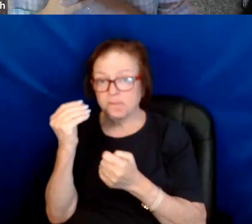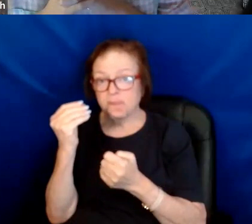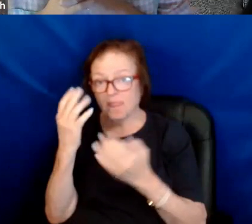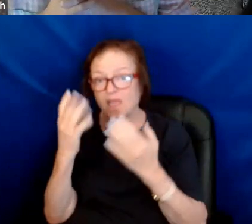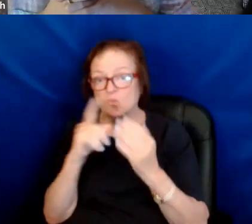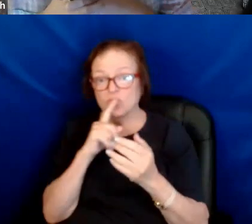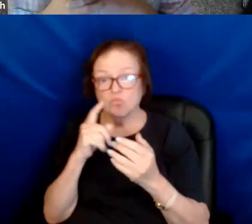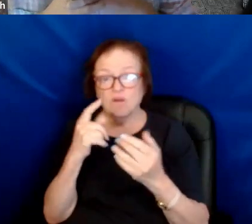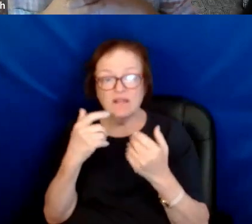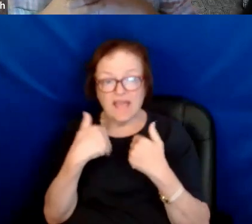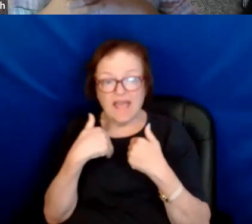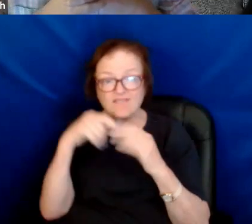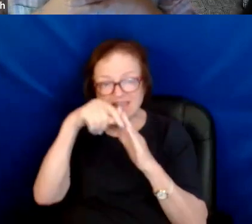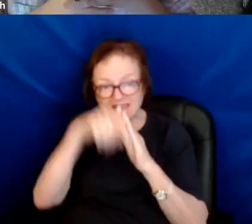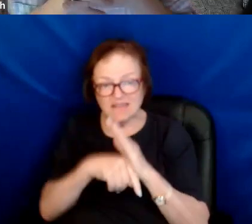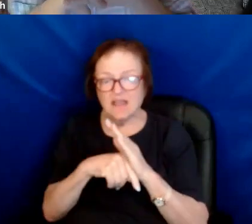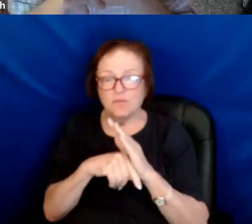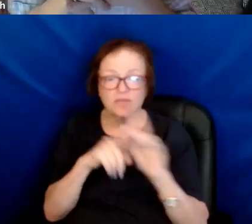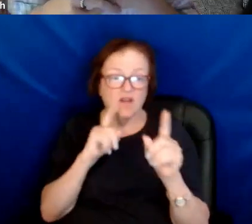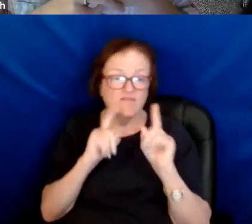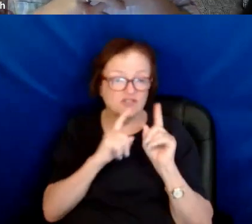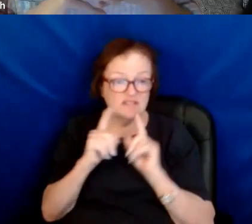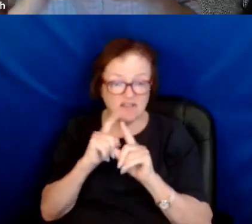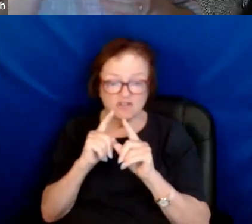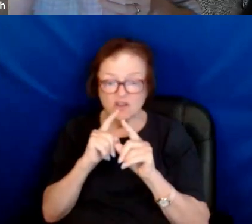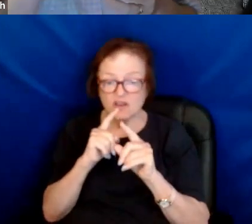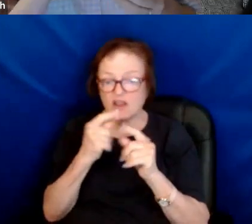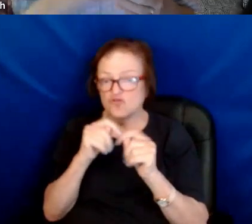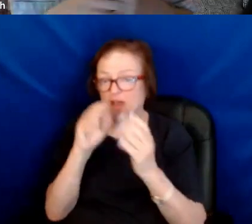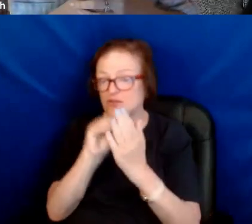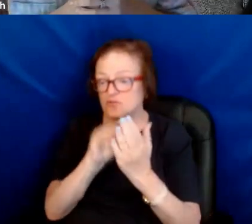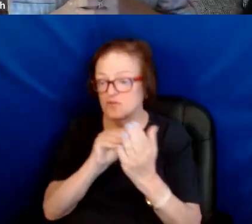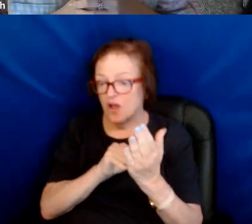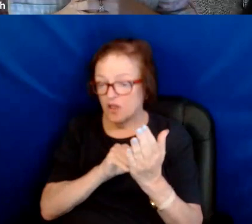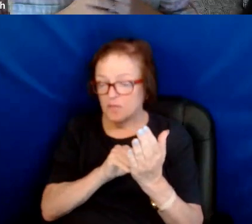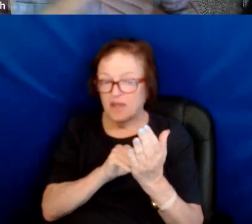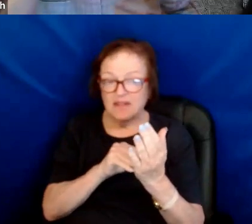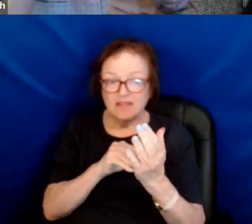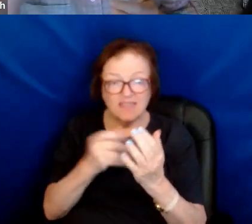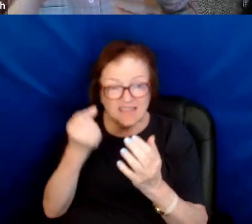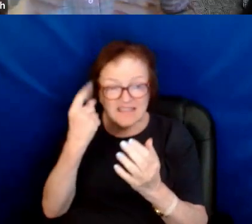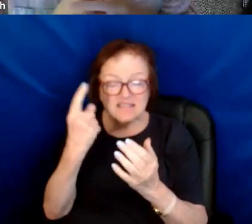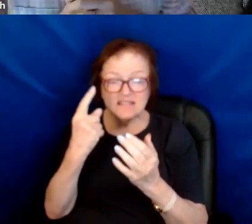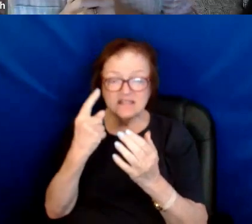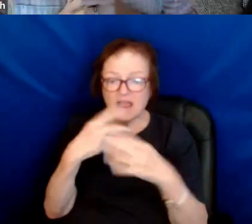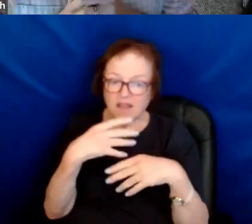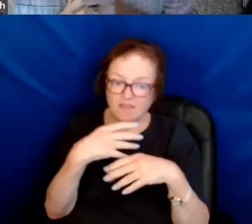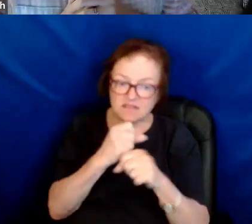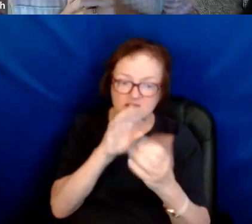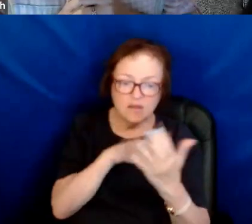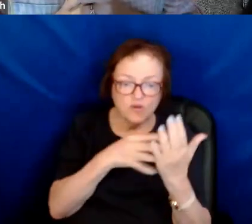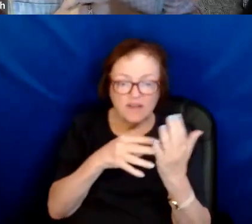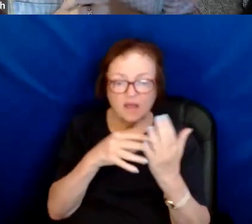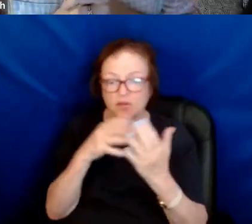having in-depth conversations and trying to document the insights in summary tables and drawings of how the system